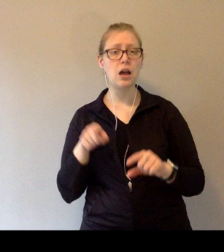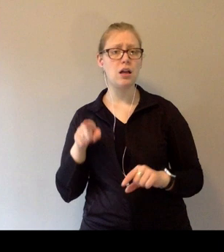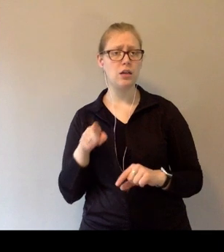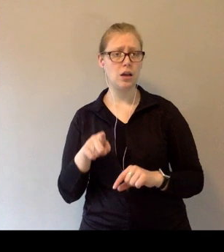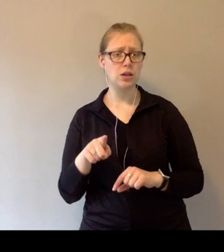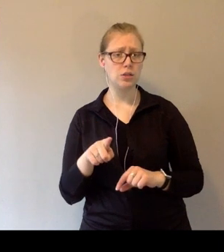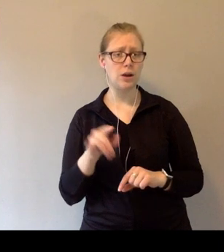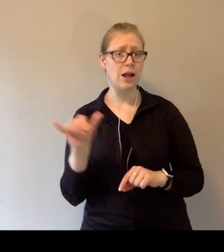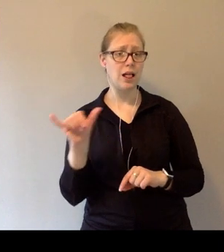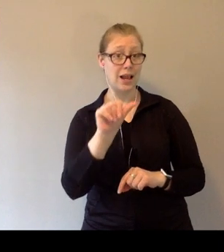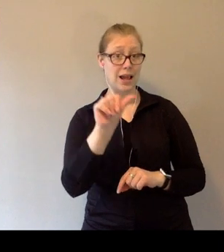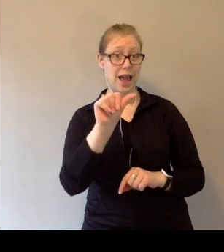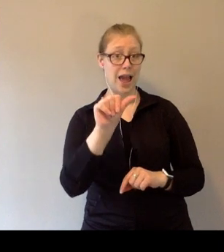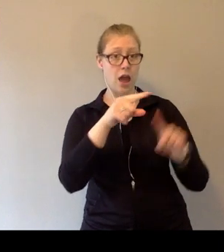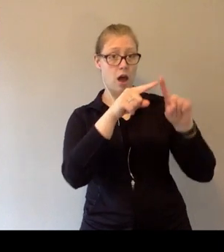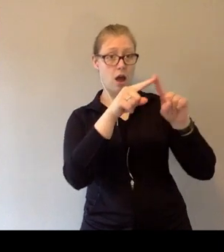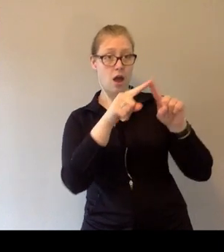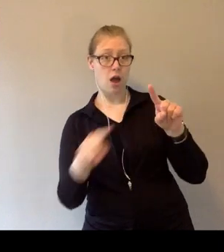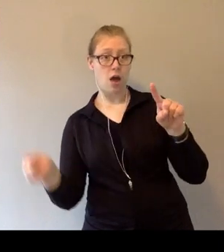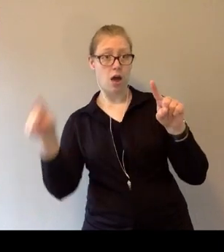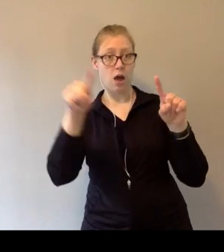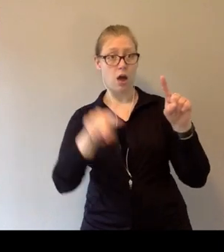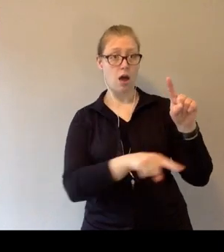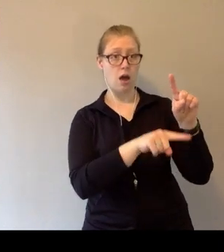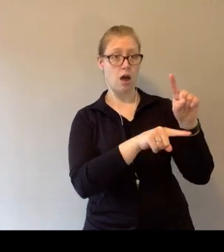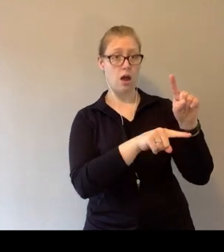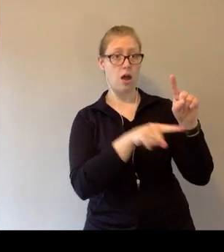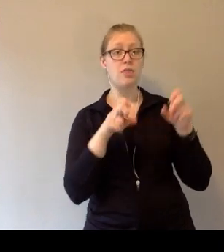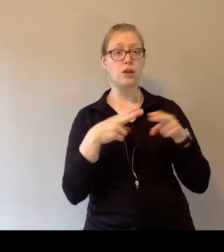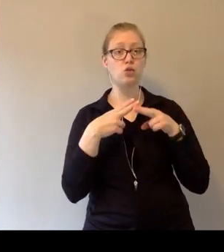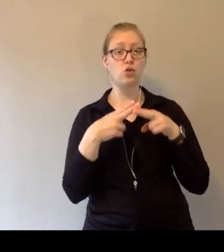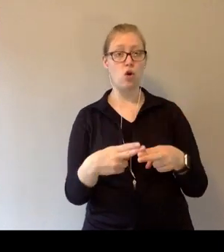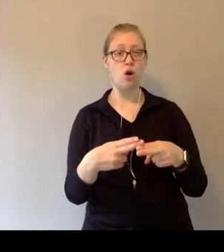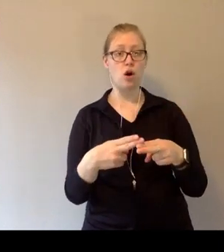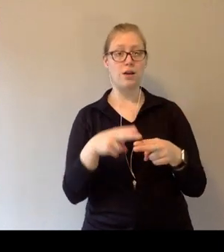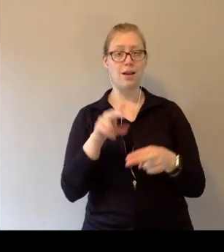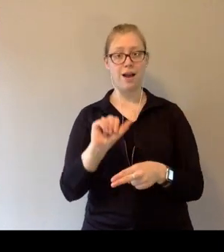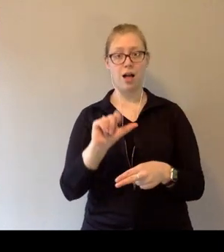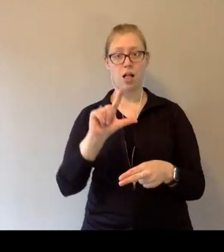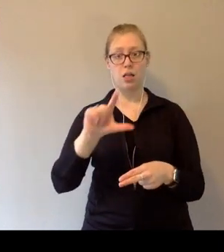like this. It looks like a fish, I think, and it's called alpha.